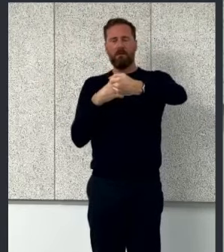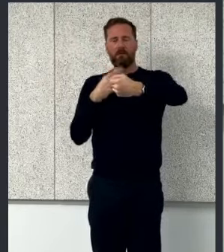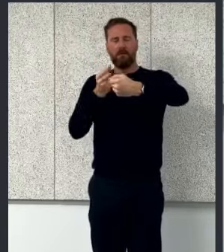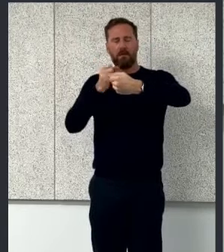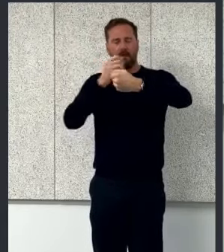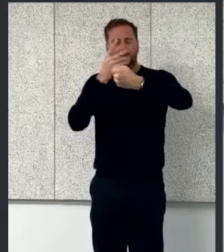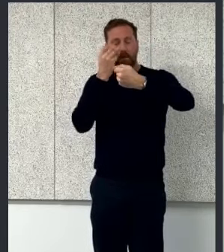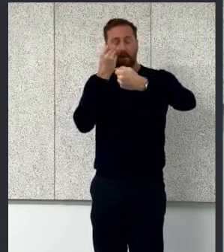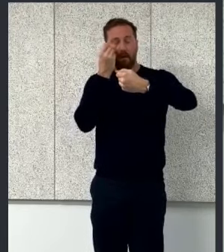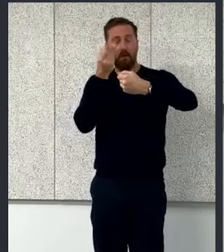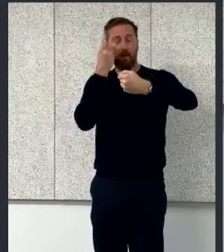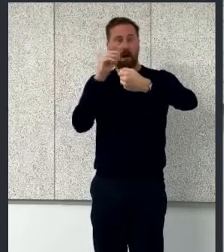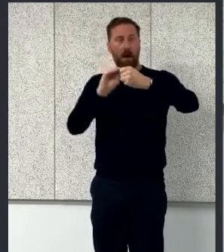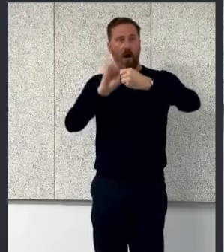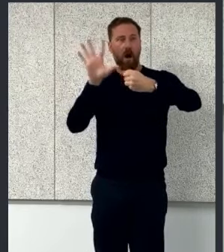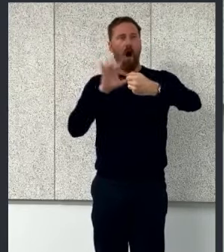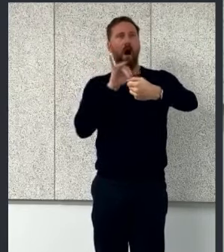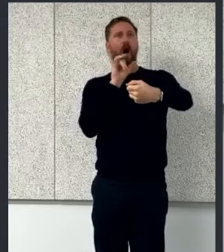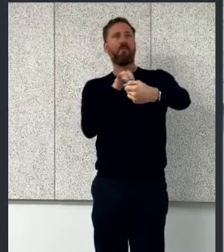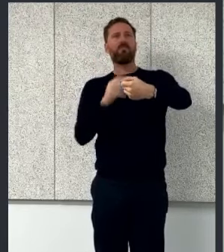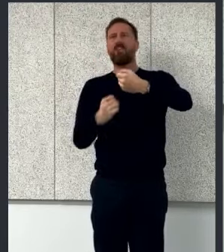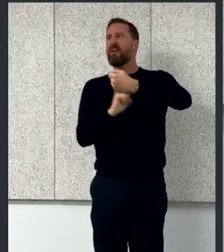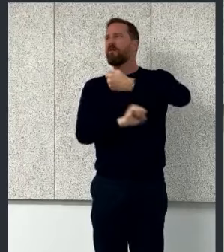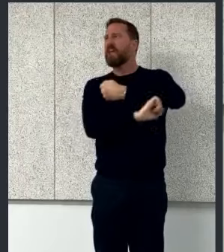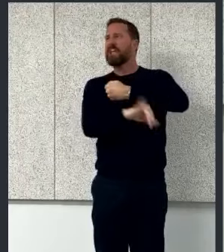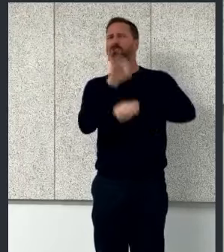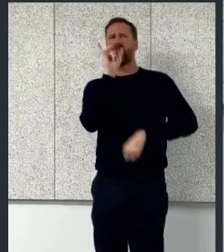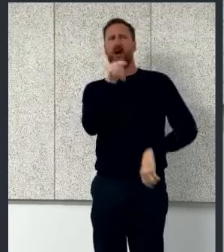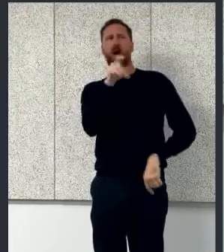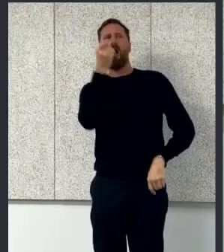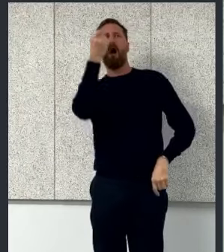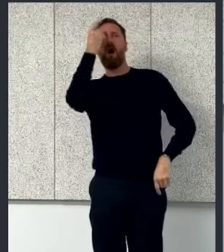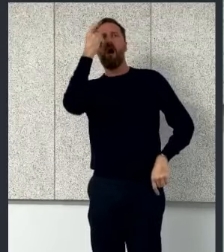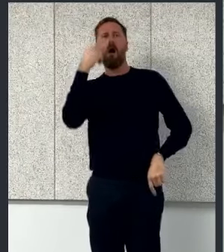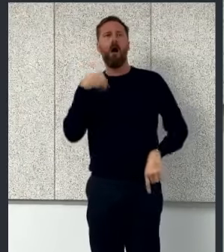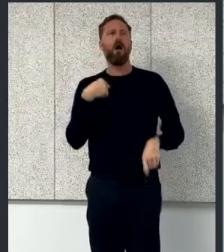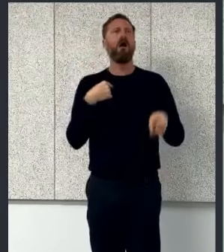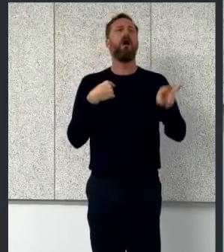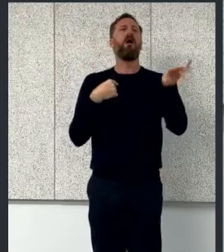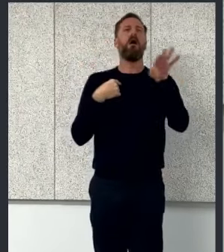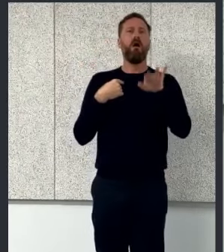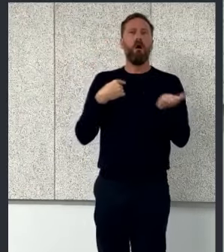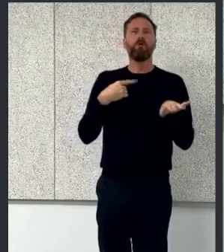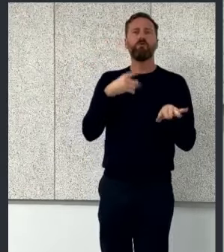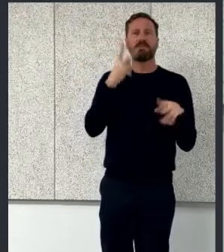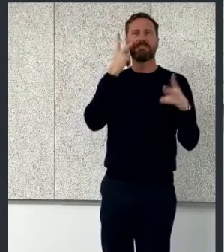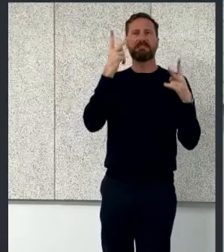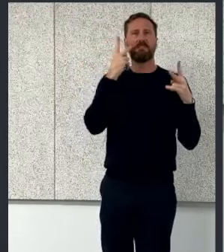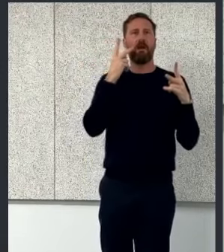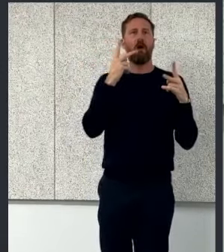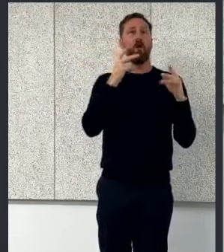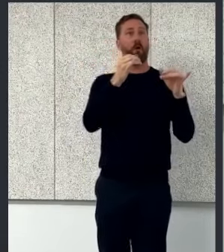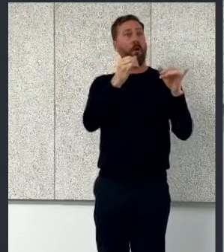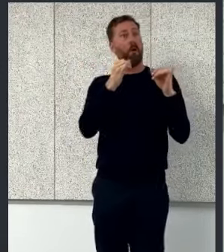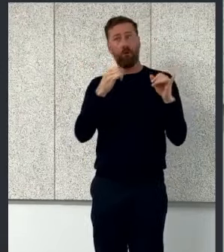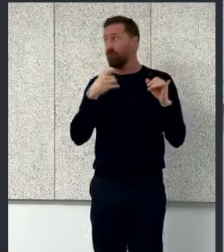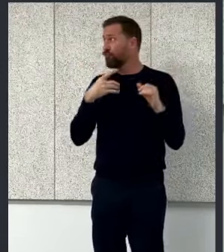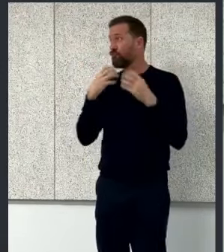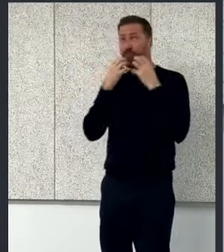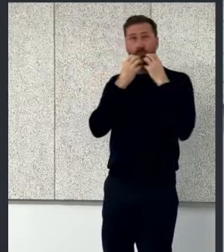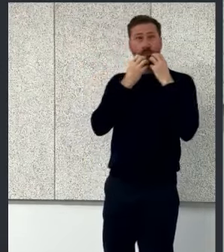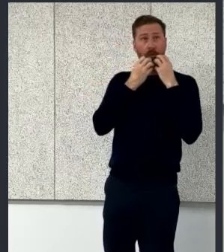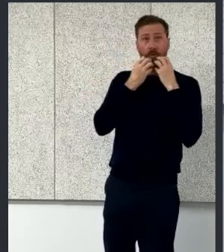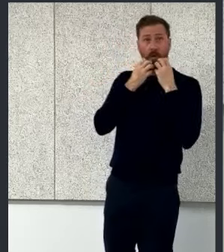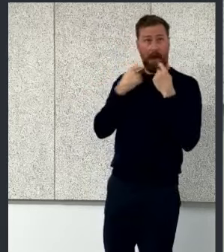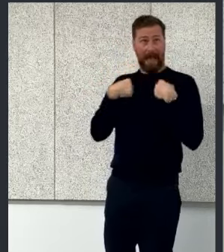what comes through in all of our conversations together is how much we care about the field and, as we said,